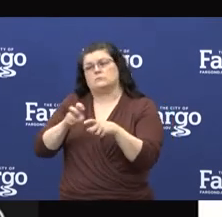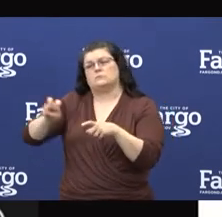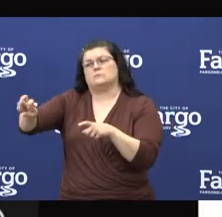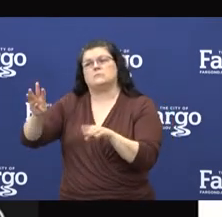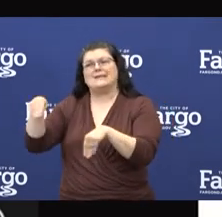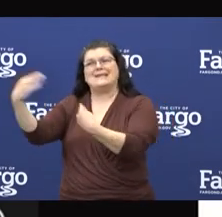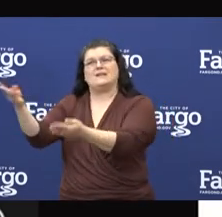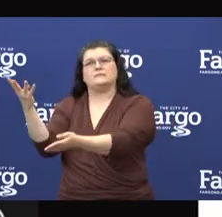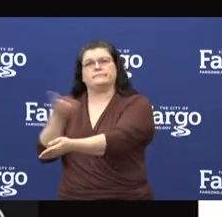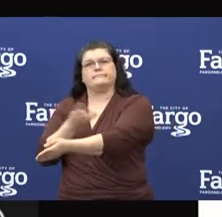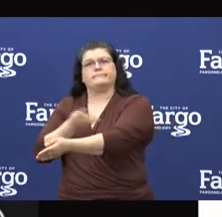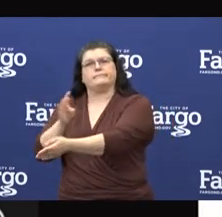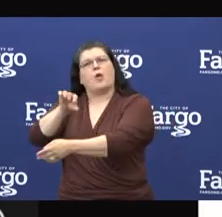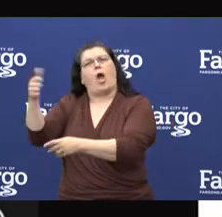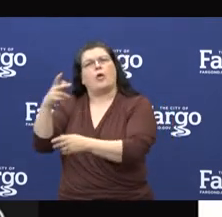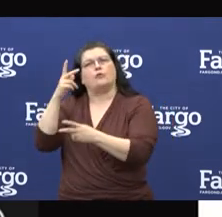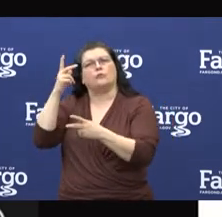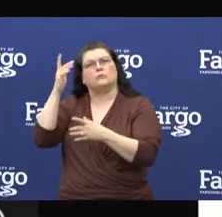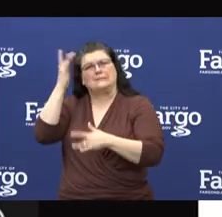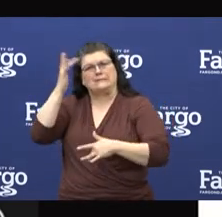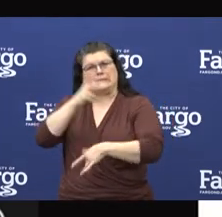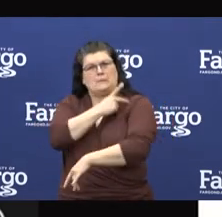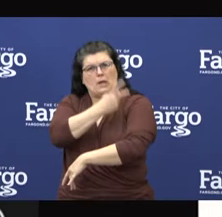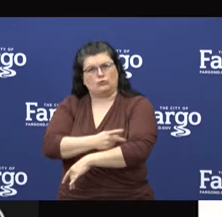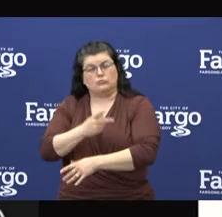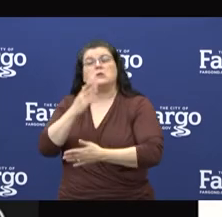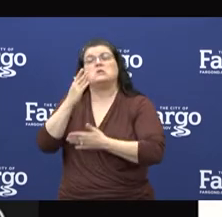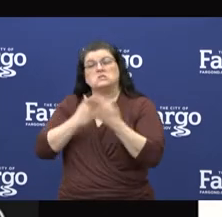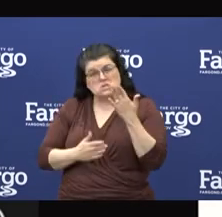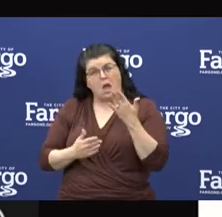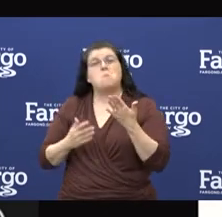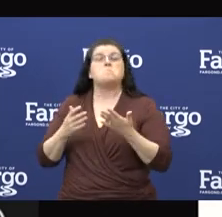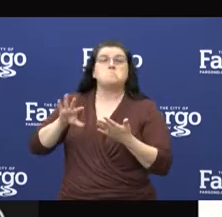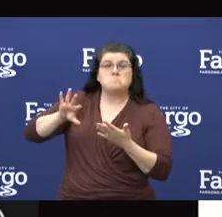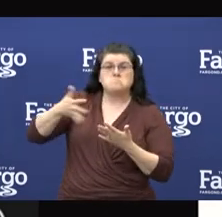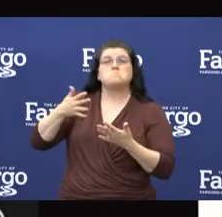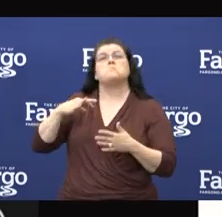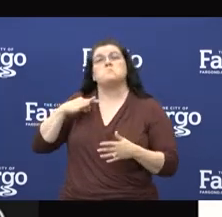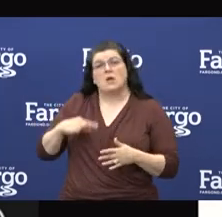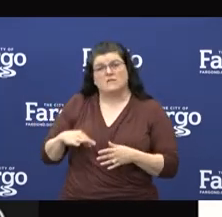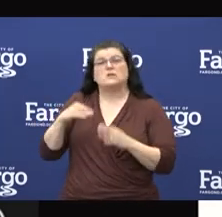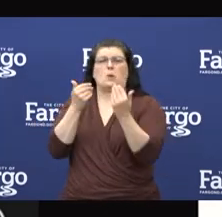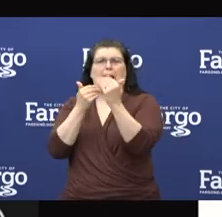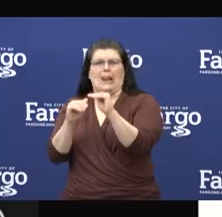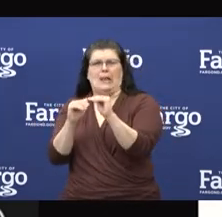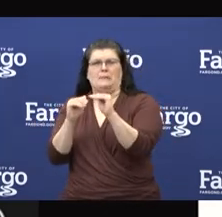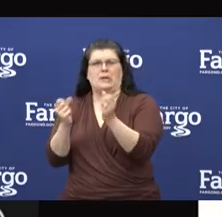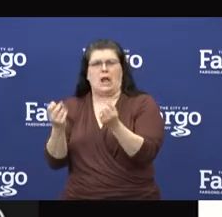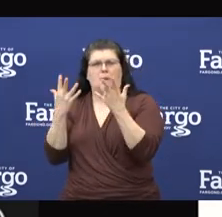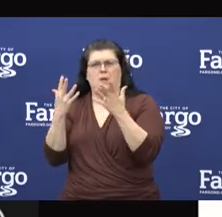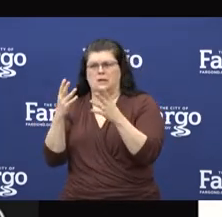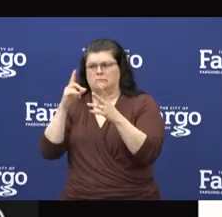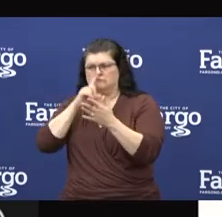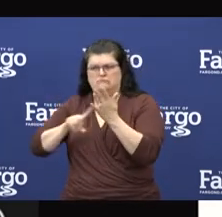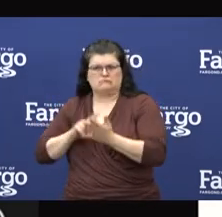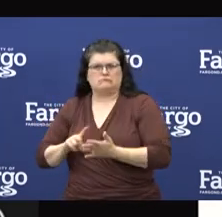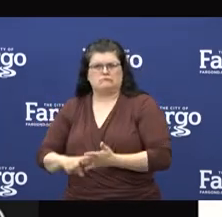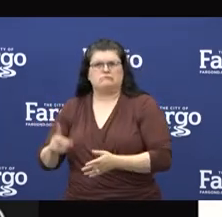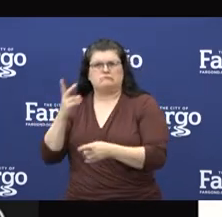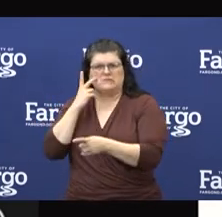ill patient. And there has been some modest benefit in some limited studies with convalescent plasma treatment as